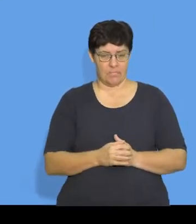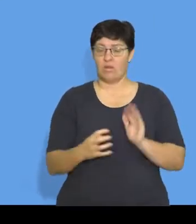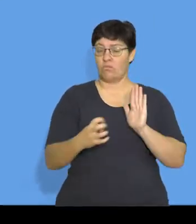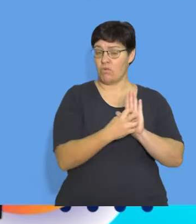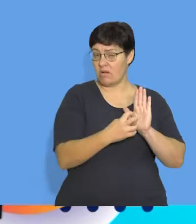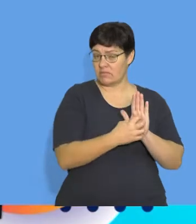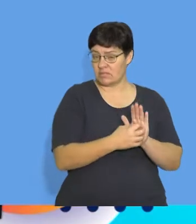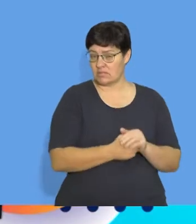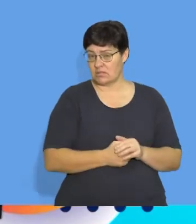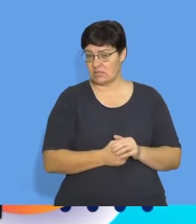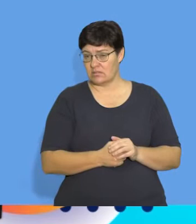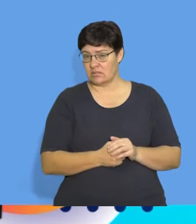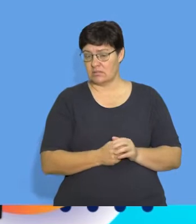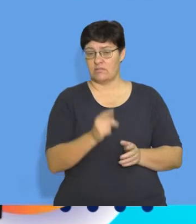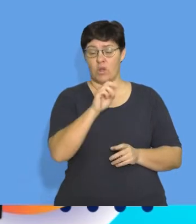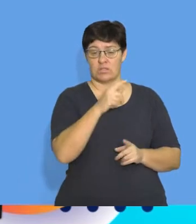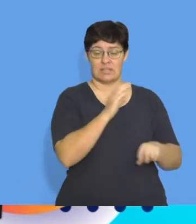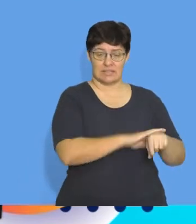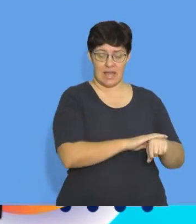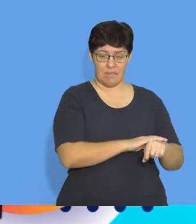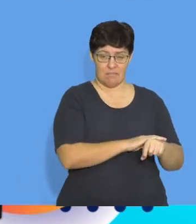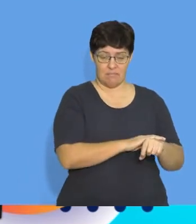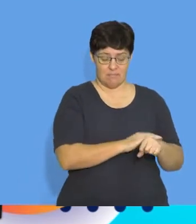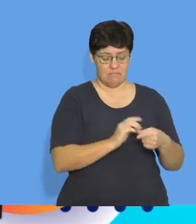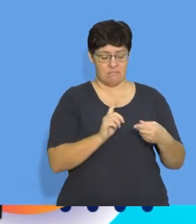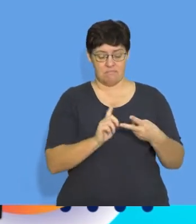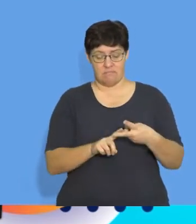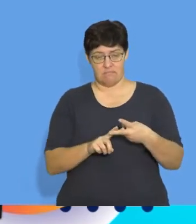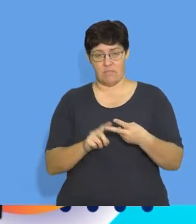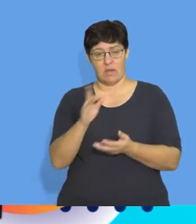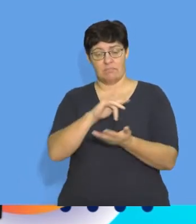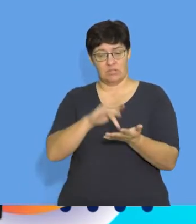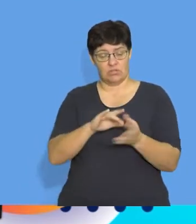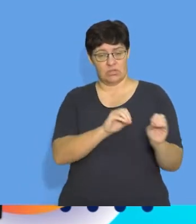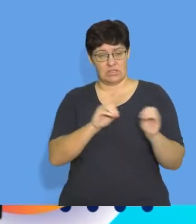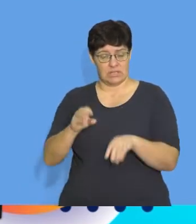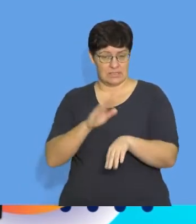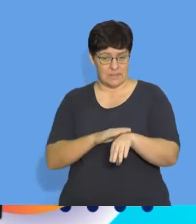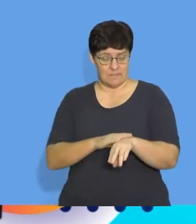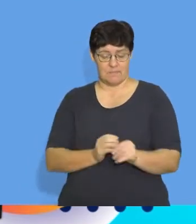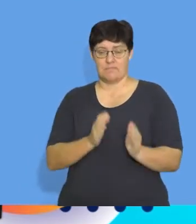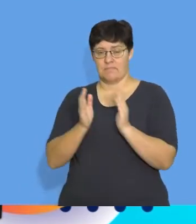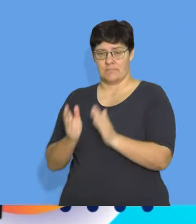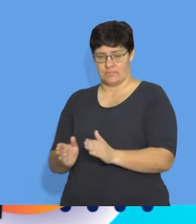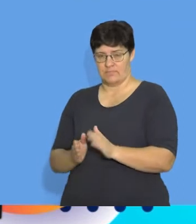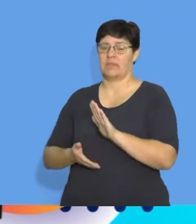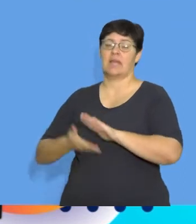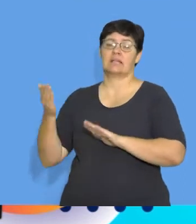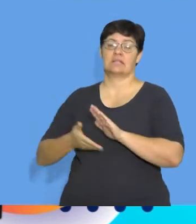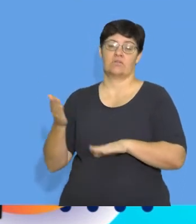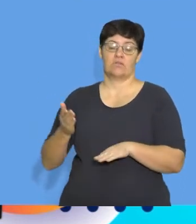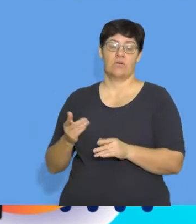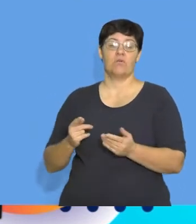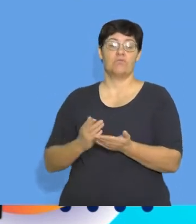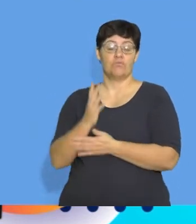of course, velocity time graph, position or displacement time graph, and acceleration due